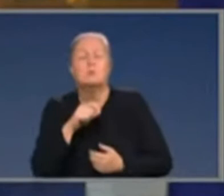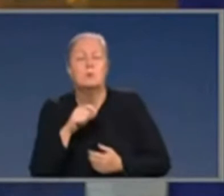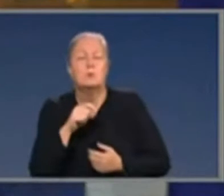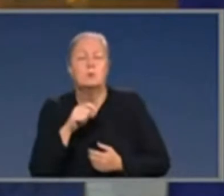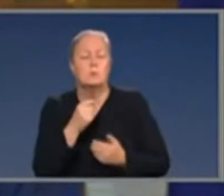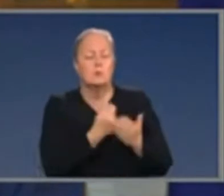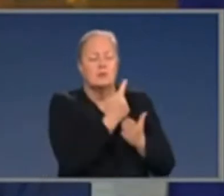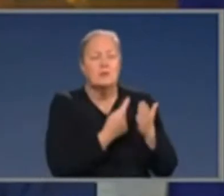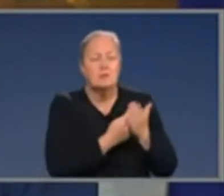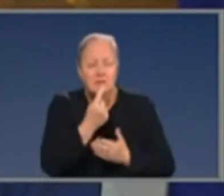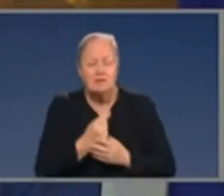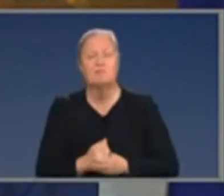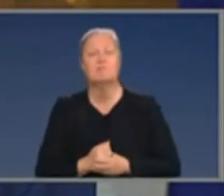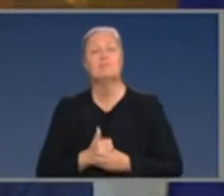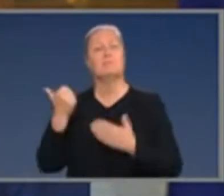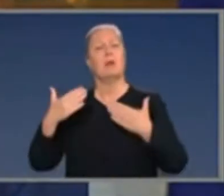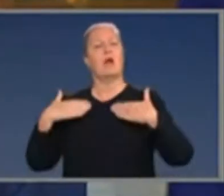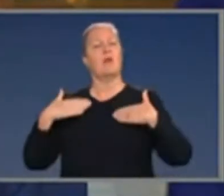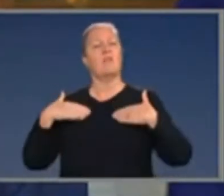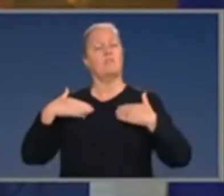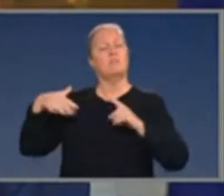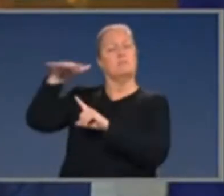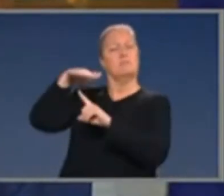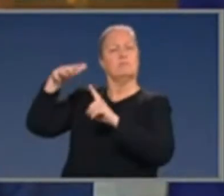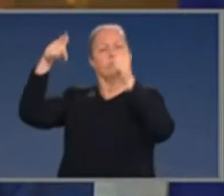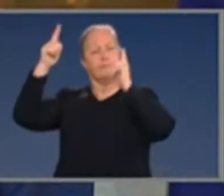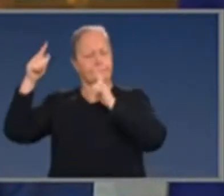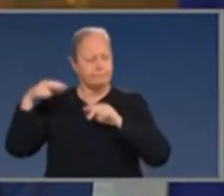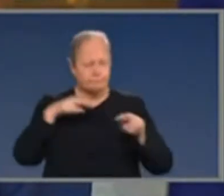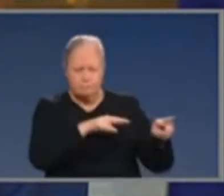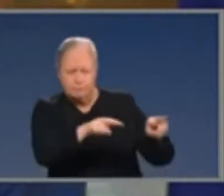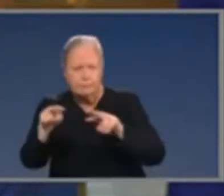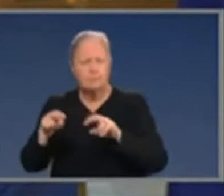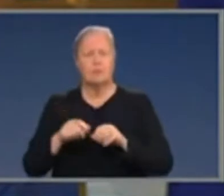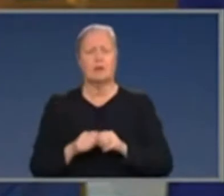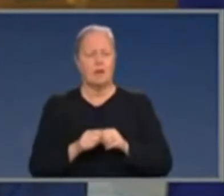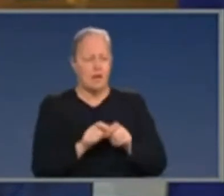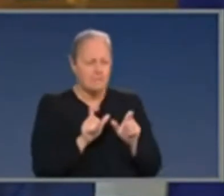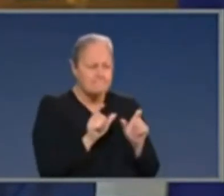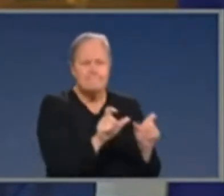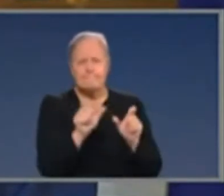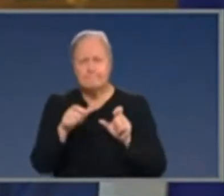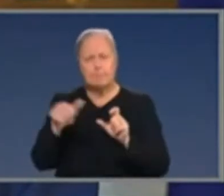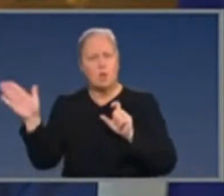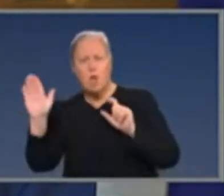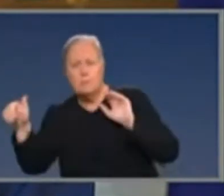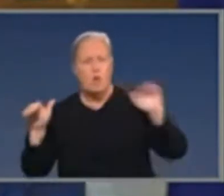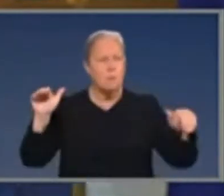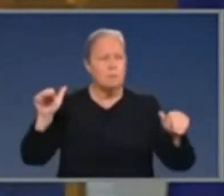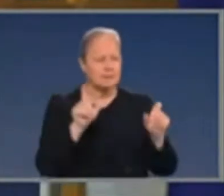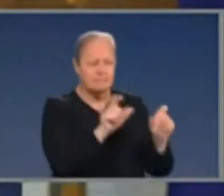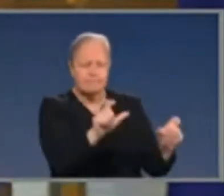health response has been swift and prompt. Isolation, quarantining of contacts has brought